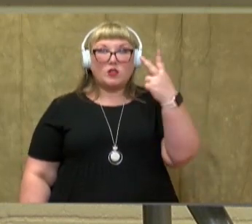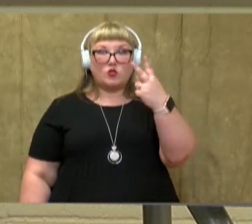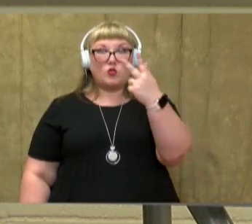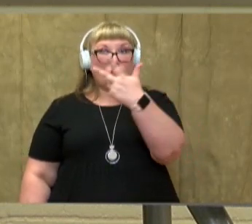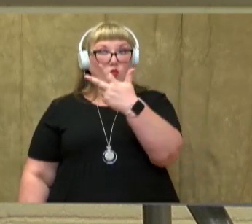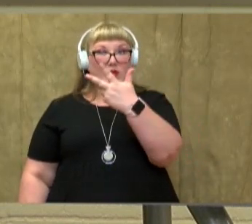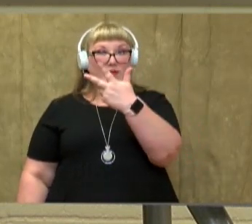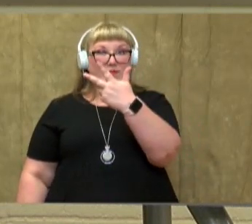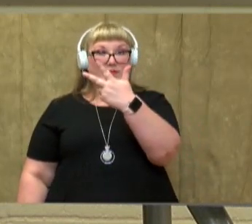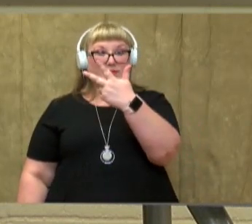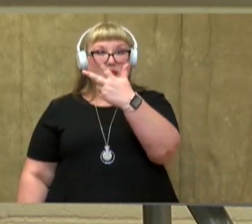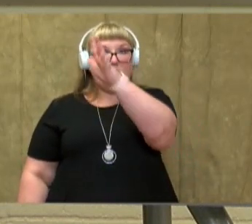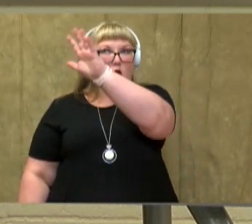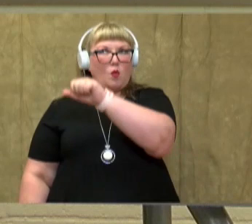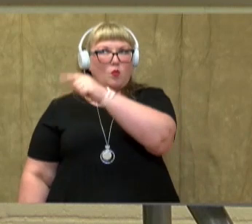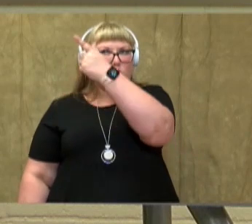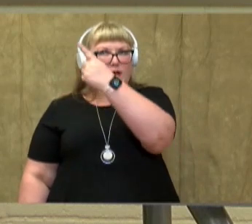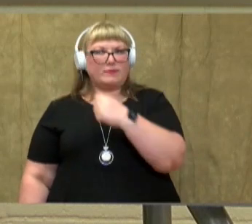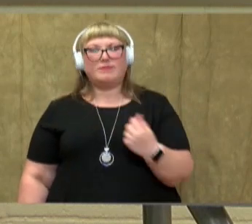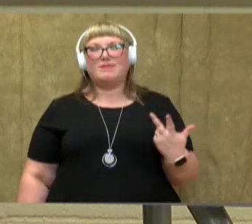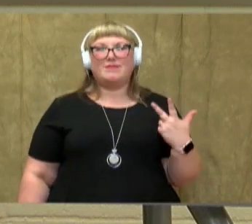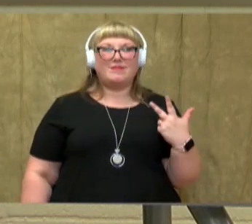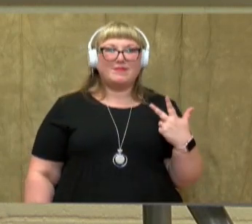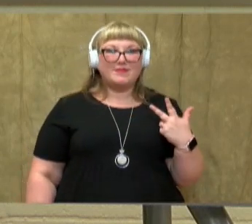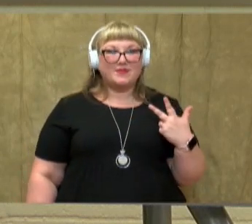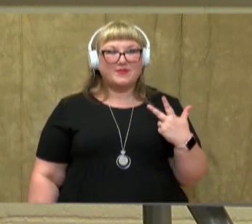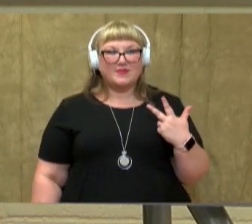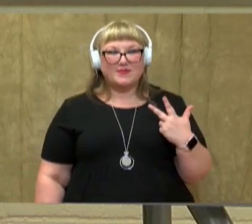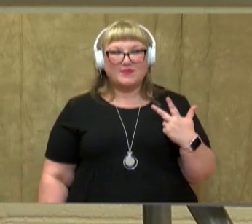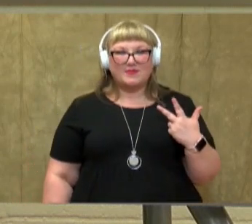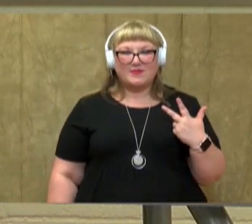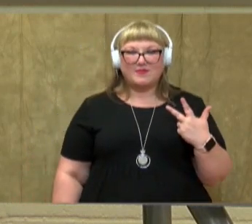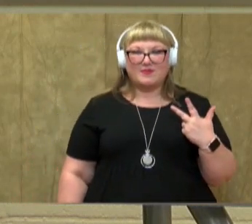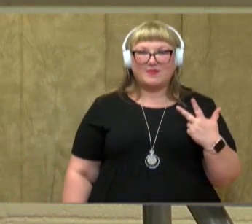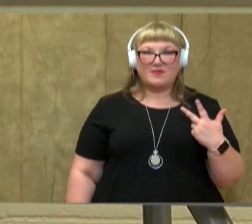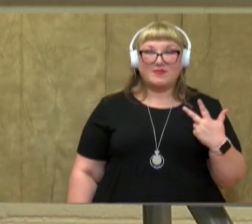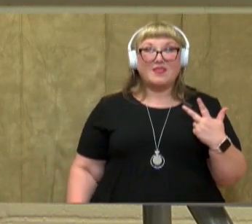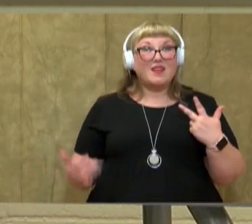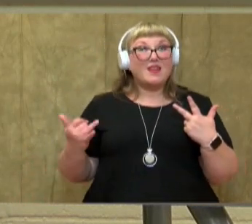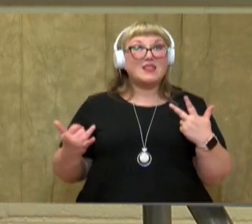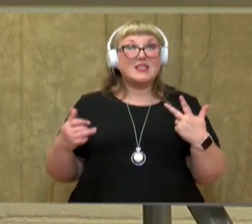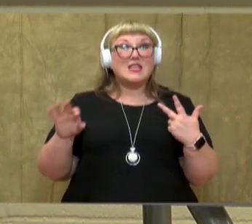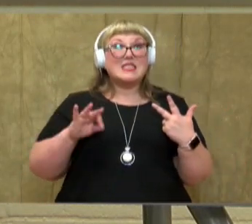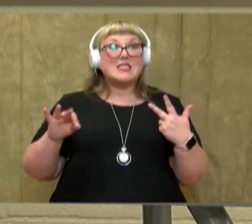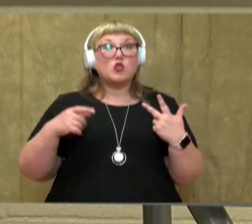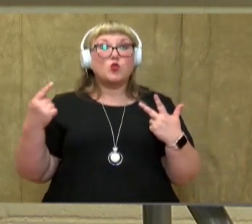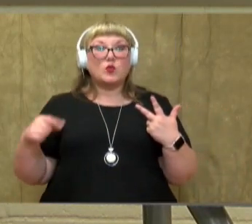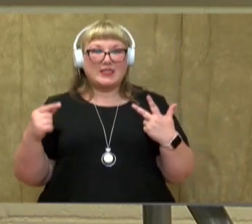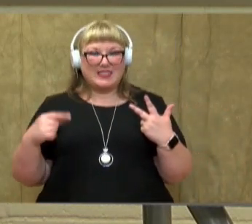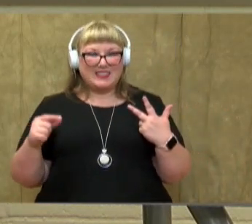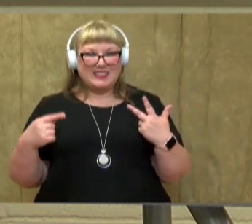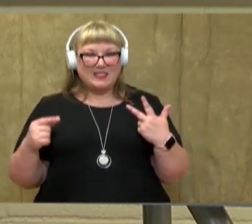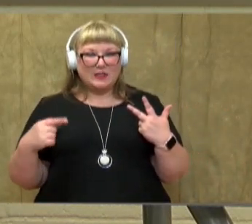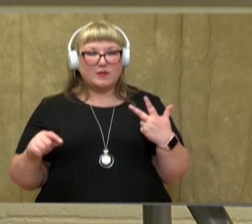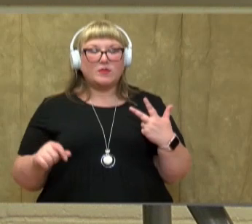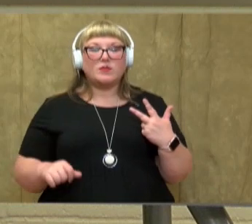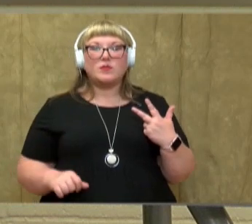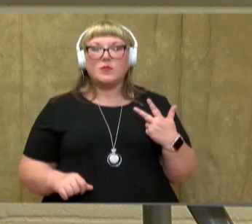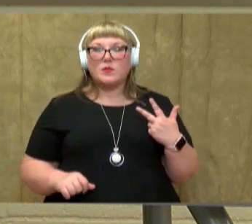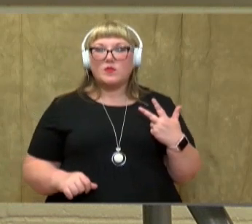two, three. So I'm gonna take this one away. We do not need that blue dot. Now let's count how many are in our green